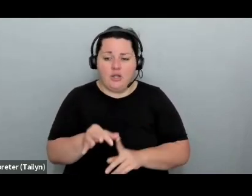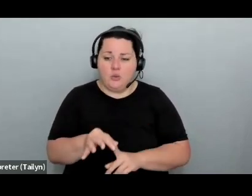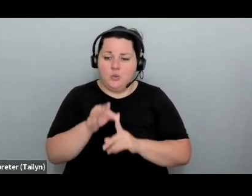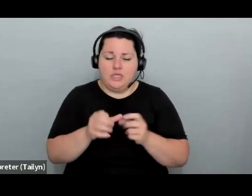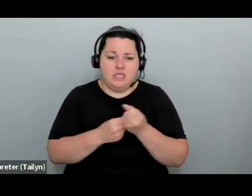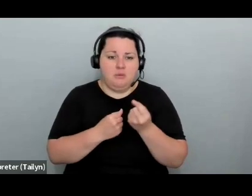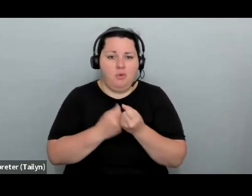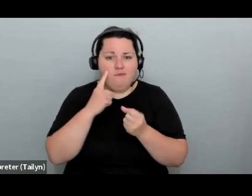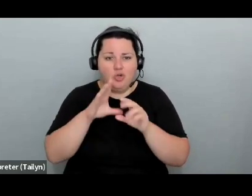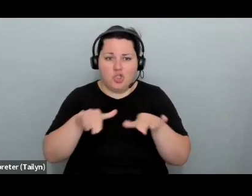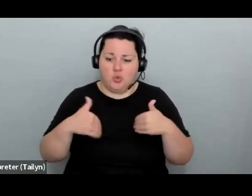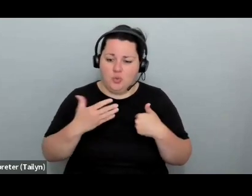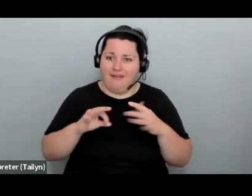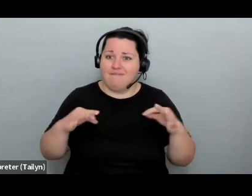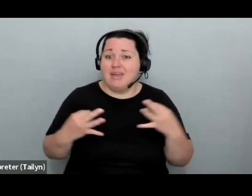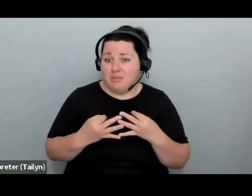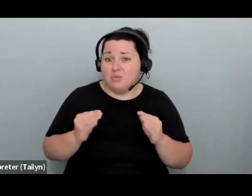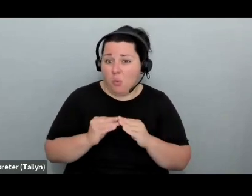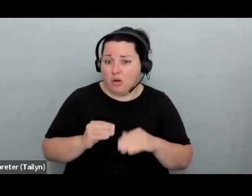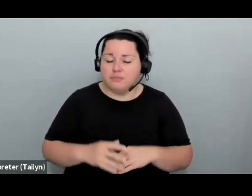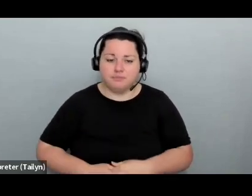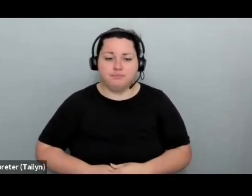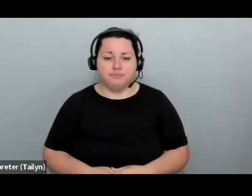support children, youth, and families at a greater way.